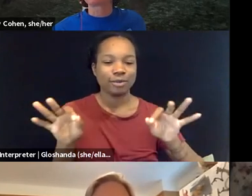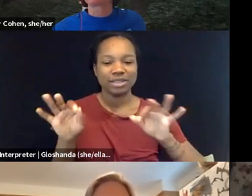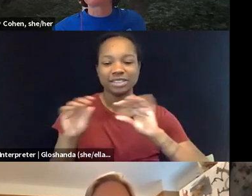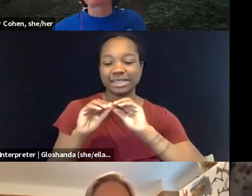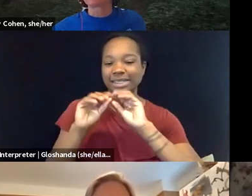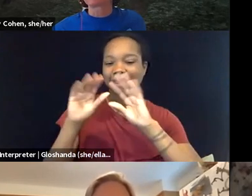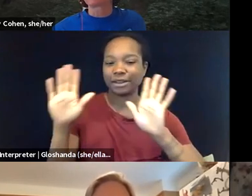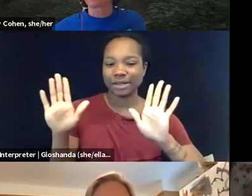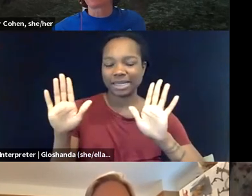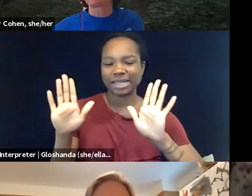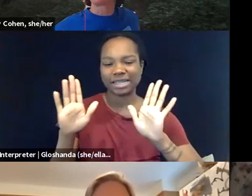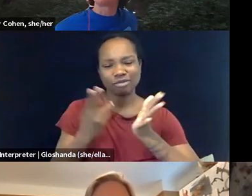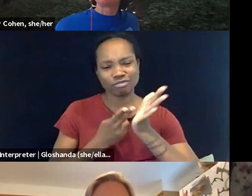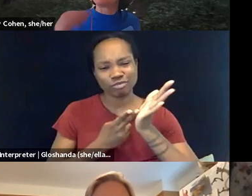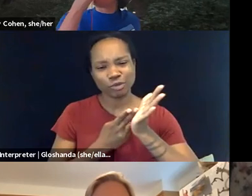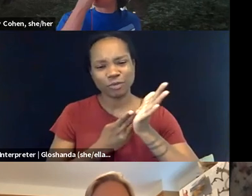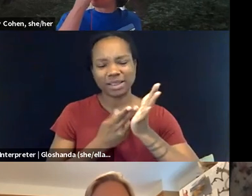realness, your truthfulness, and